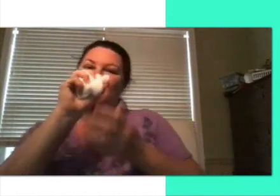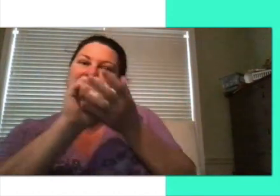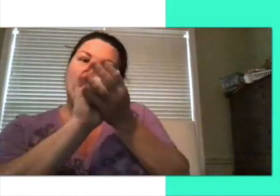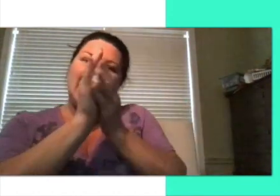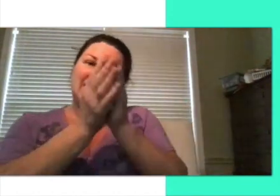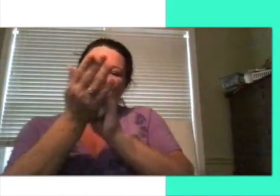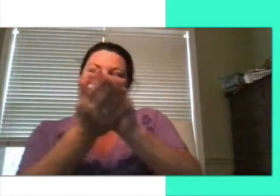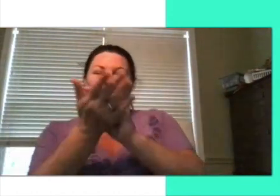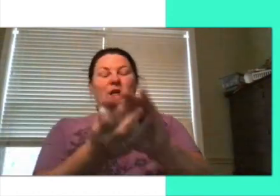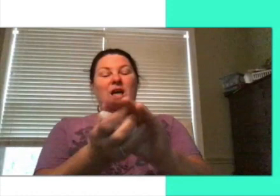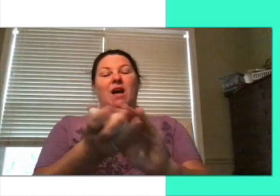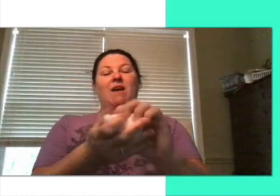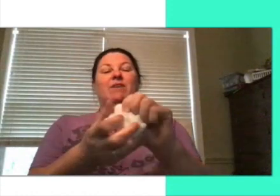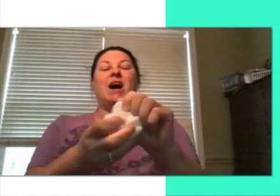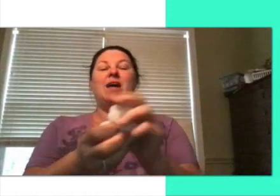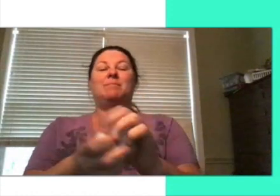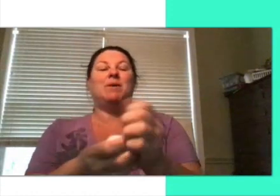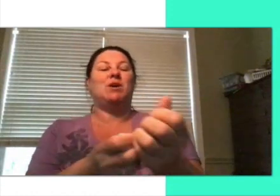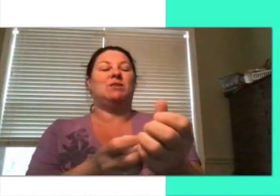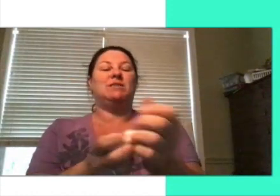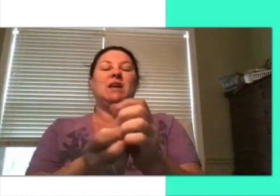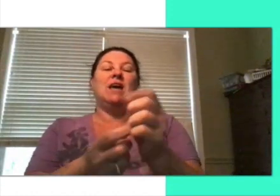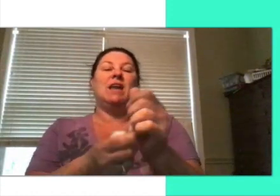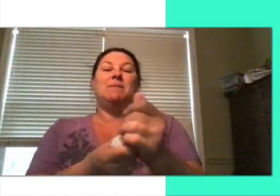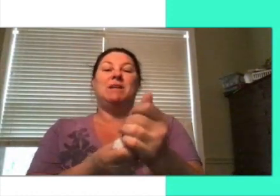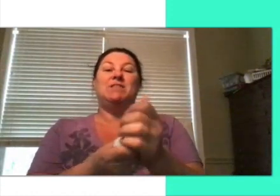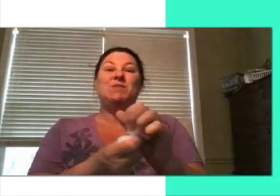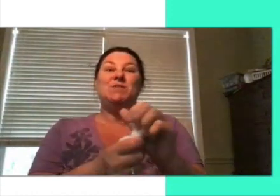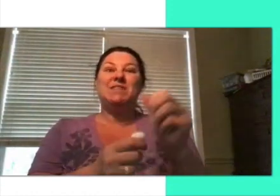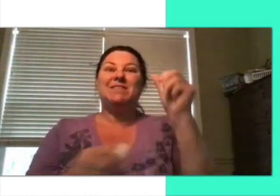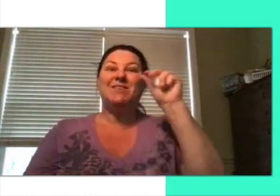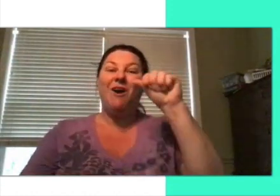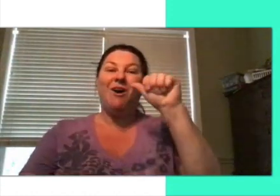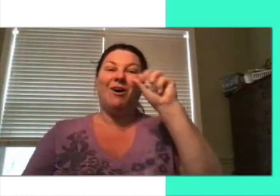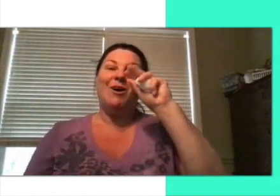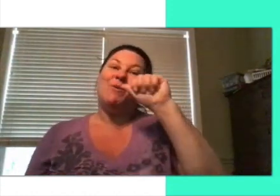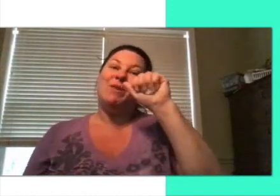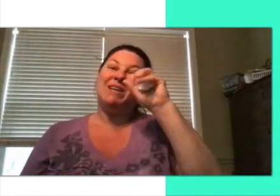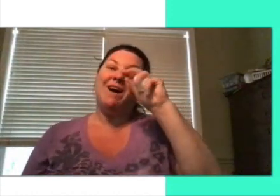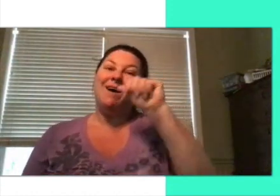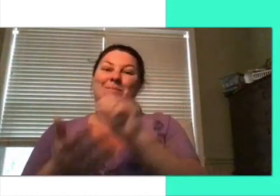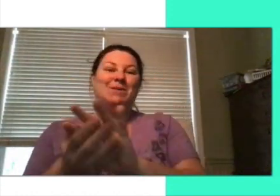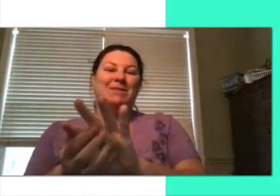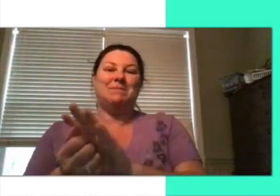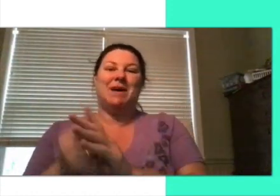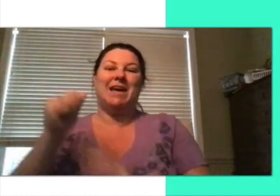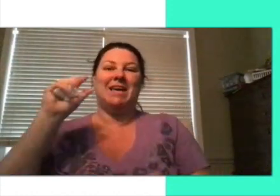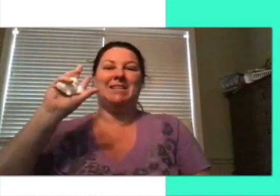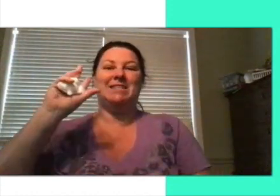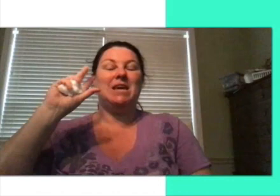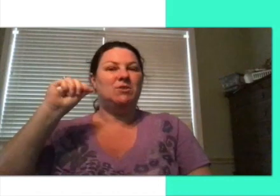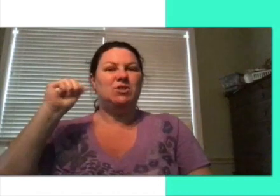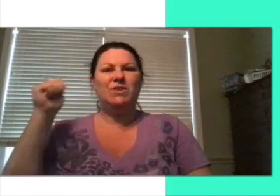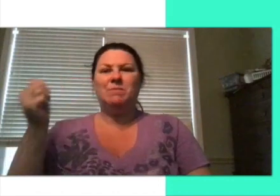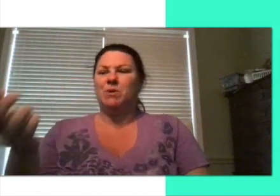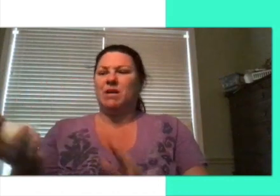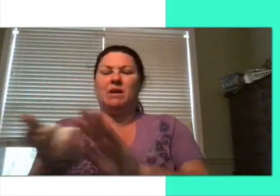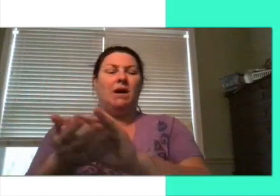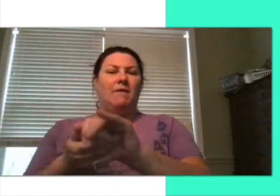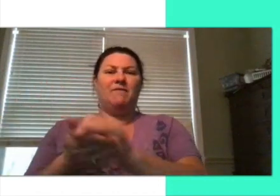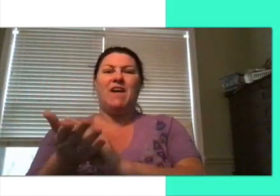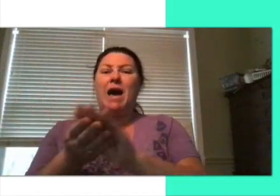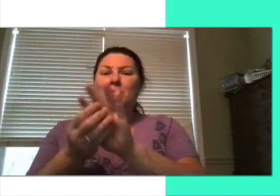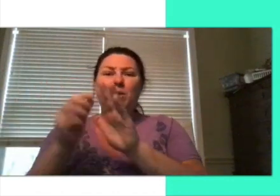I grabbed a handful of cotton balls and I'm gonna do this song with the cotton balls in my hand. But you can